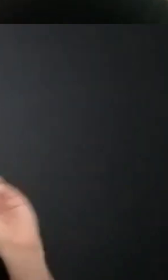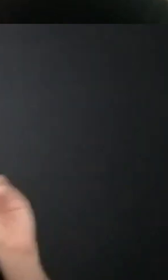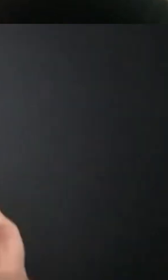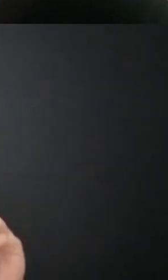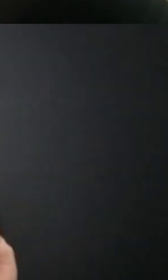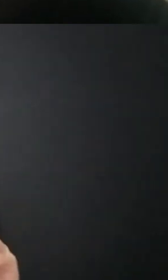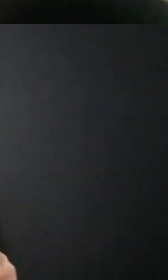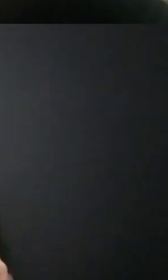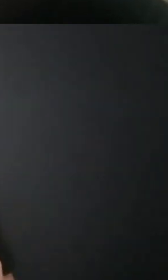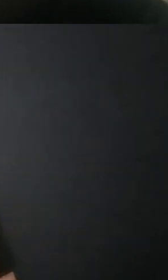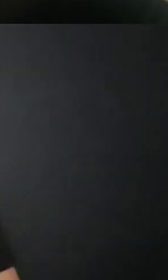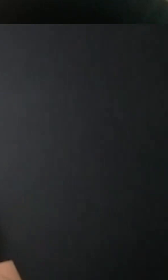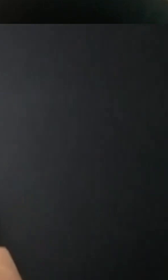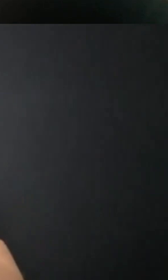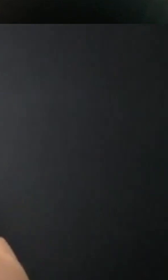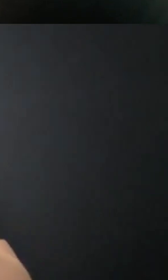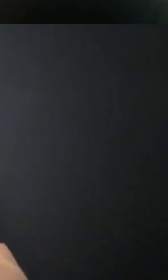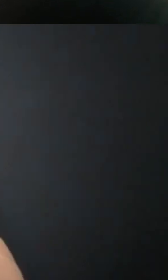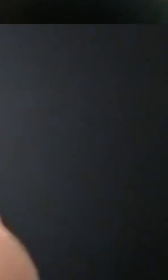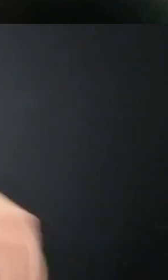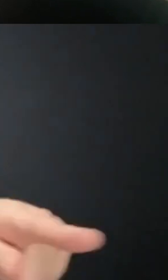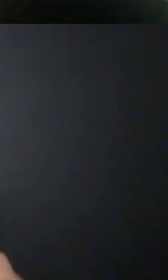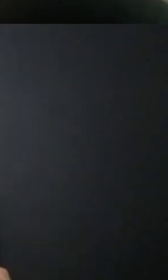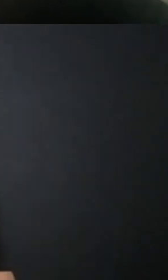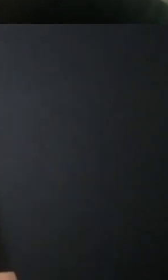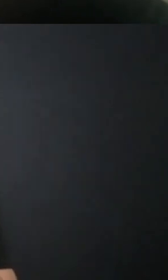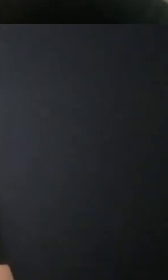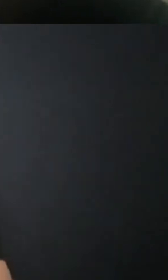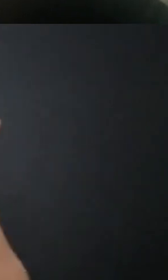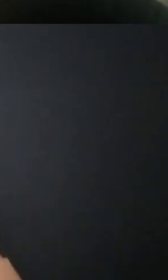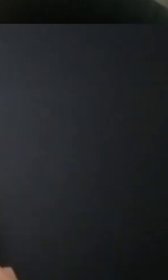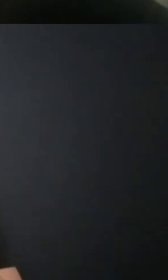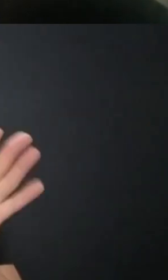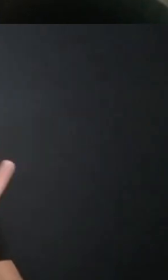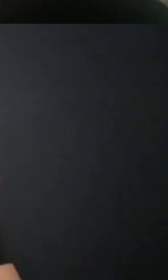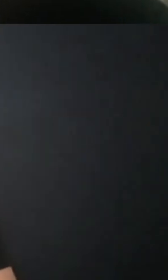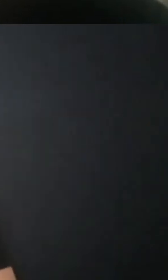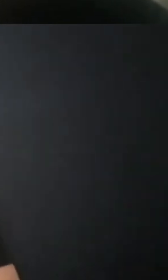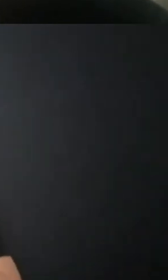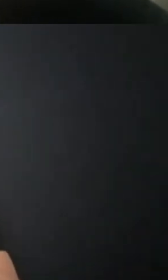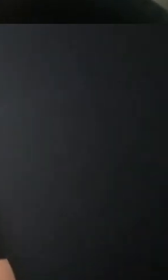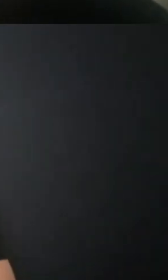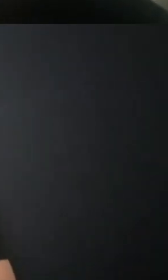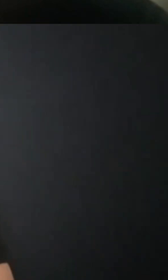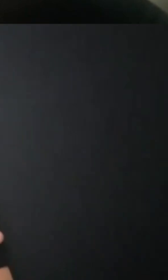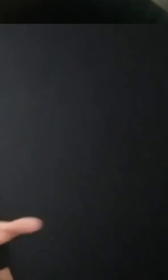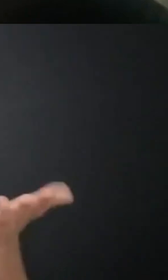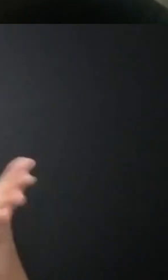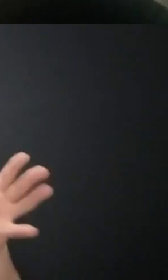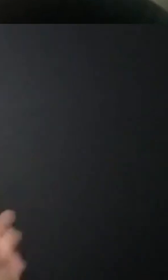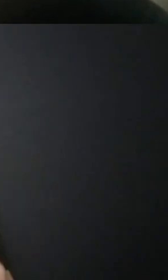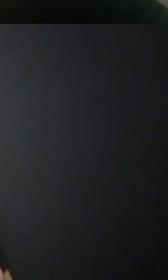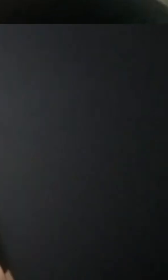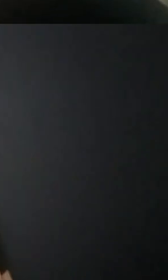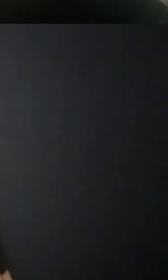actually grade it, sit there and say, hey, you got this part wrong. No, this is more so as a learning tool. I want you all to take this as a point